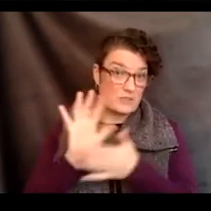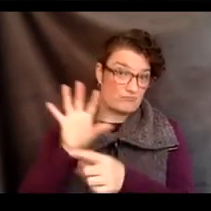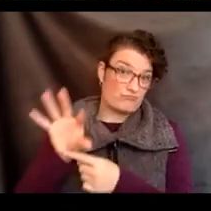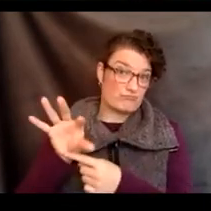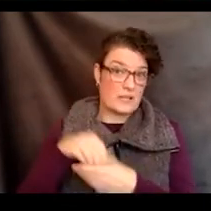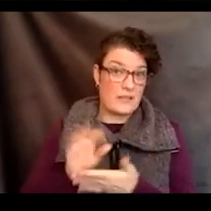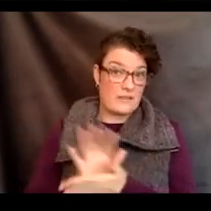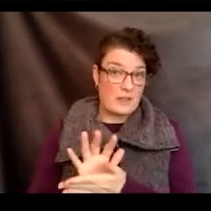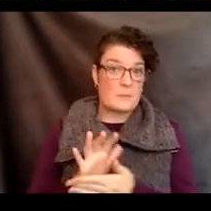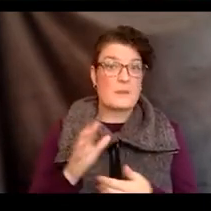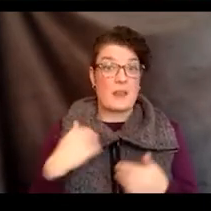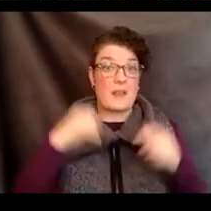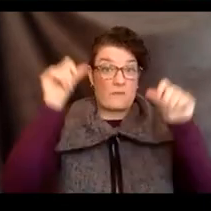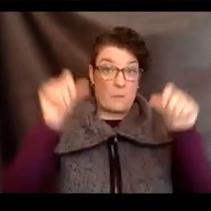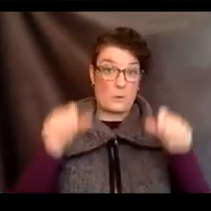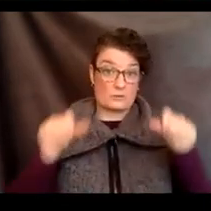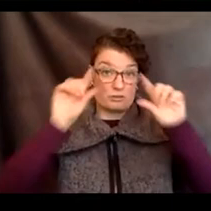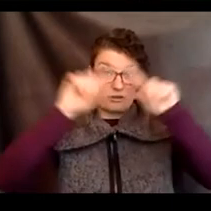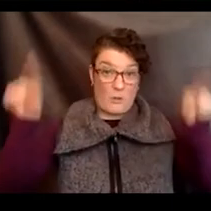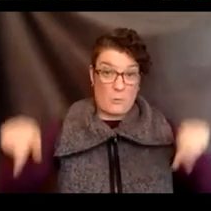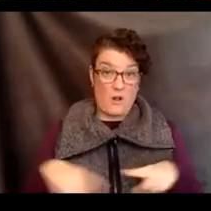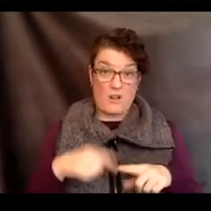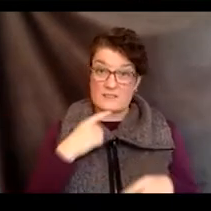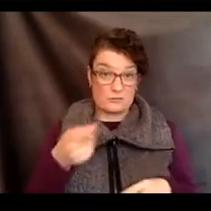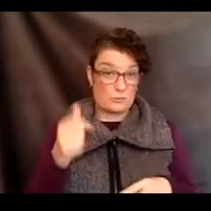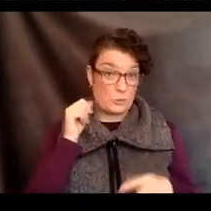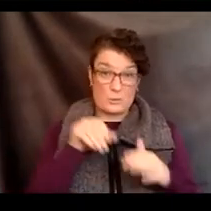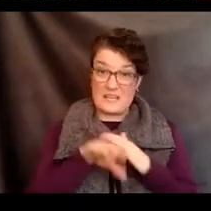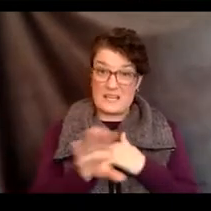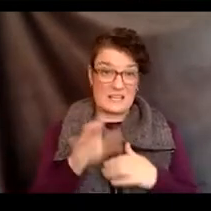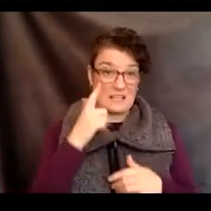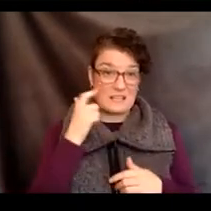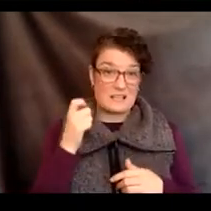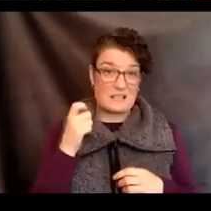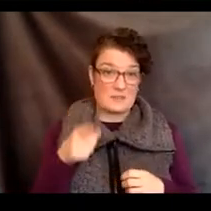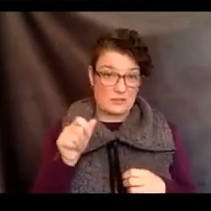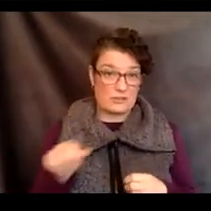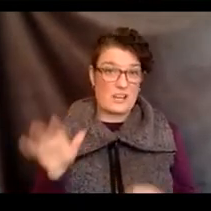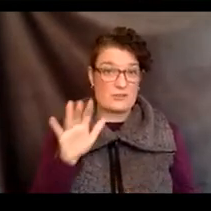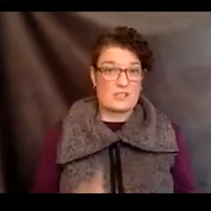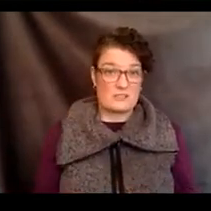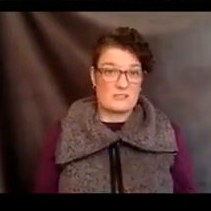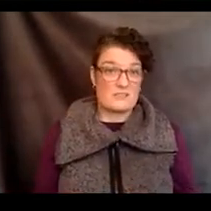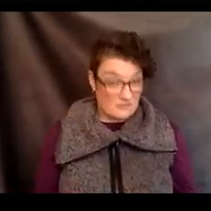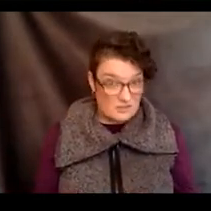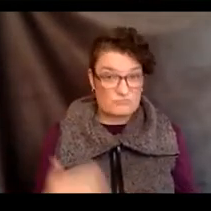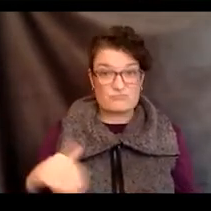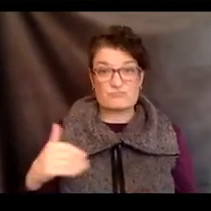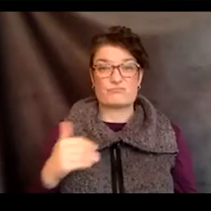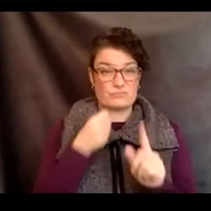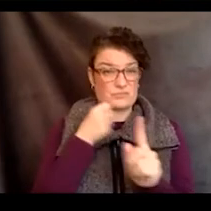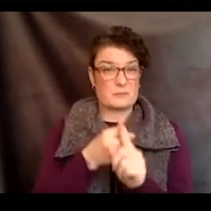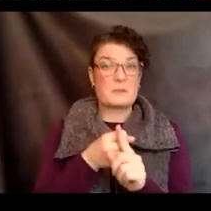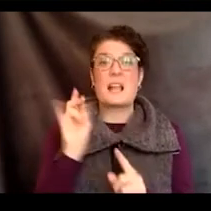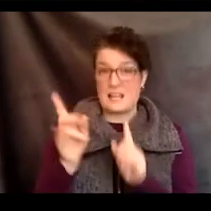film, and there's a poster on the wall that says that you're not going to get in, like, because you're Asian. I mean, it really has an impact. And I did